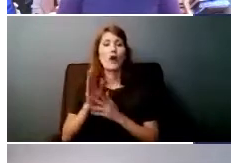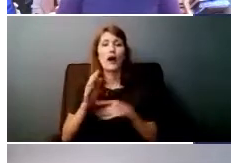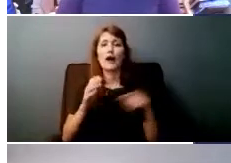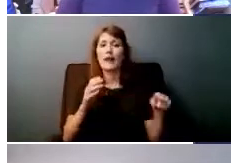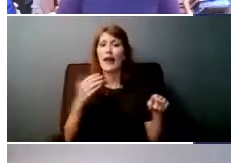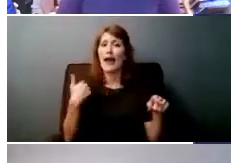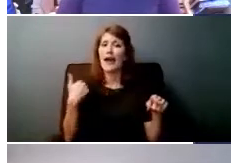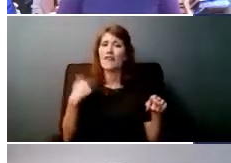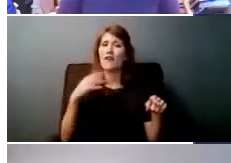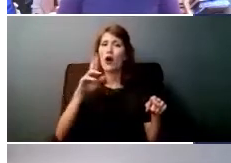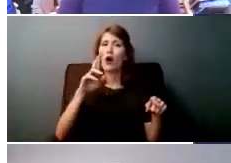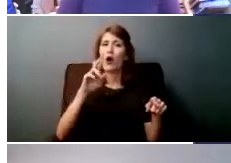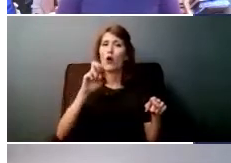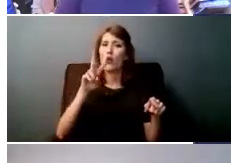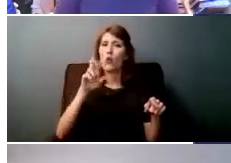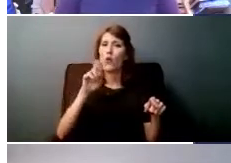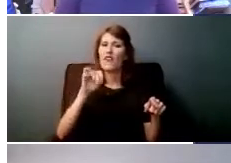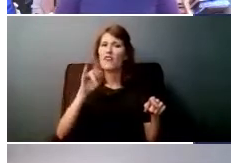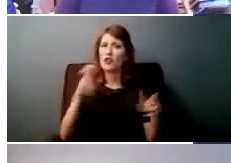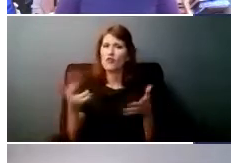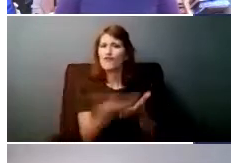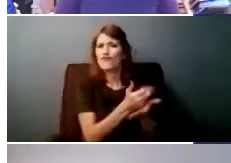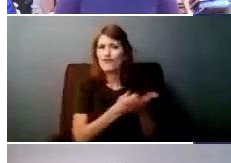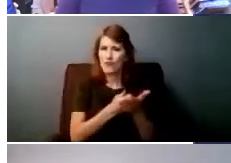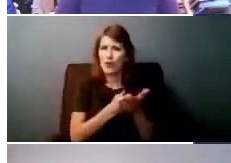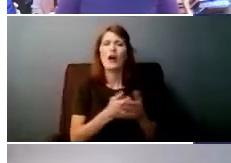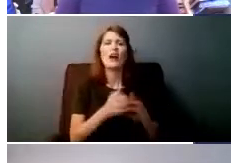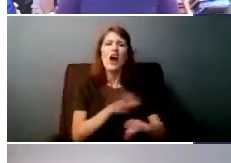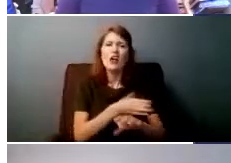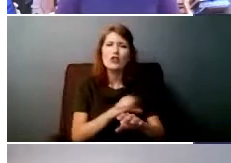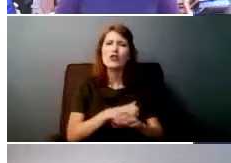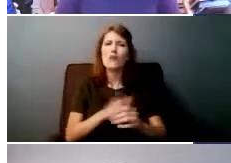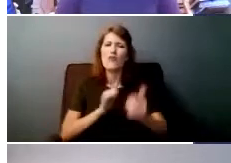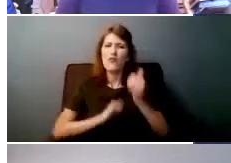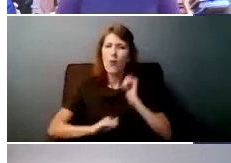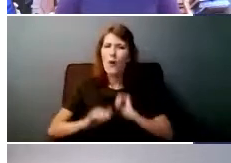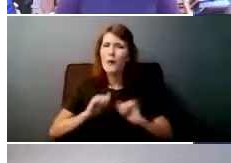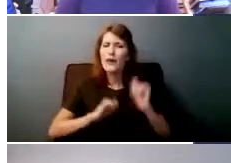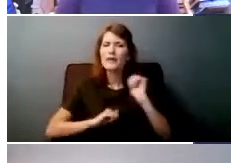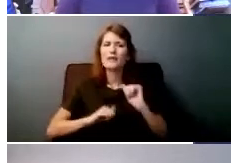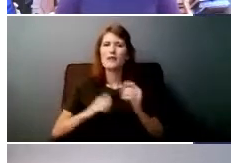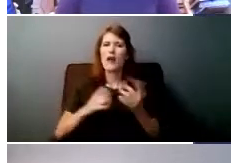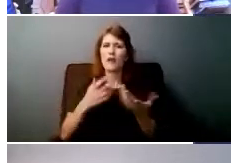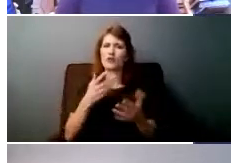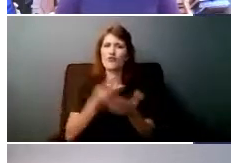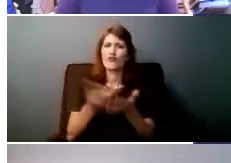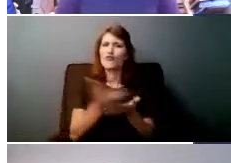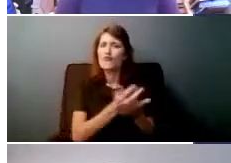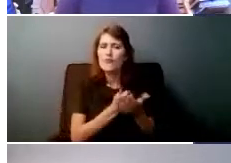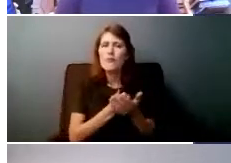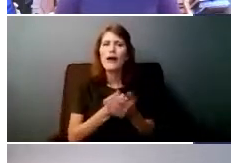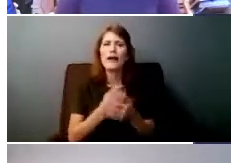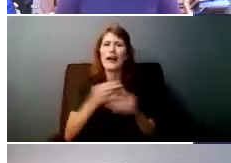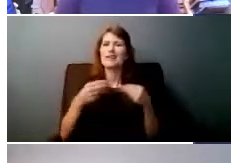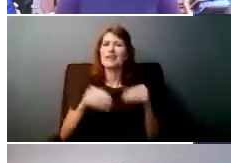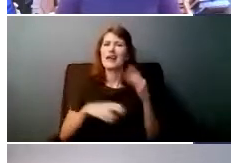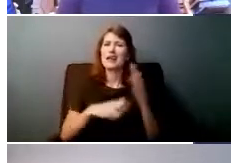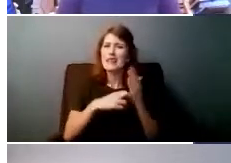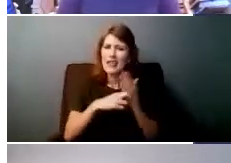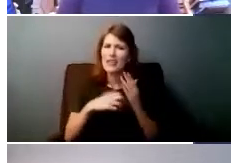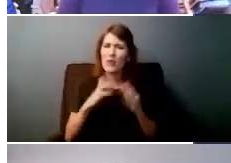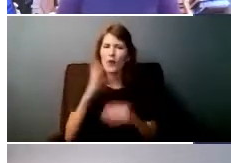performances. These are all about generating revenue and selling different tiers of tickets or different types of tickets or experiences to make